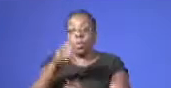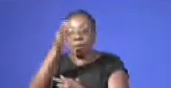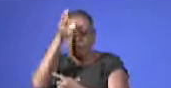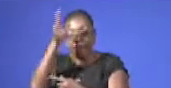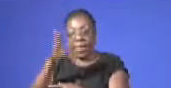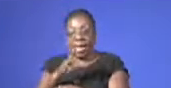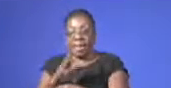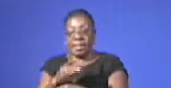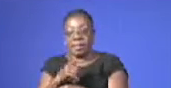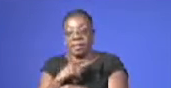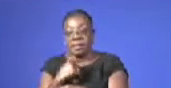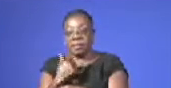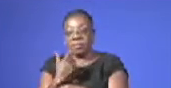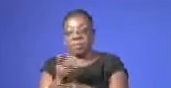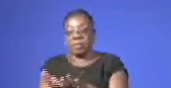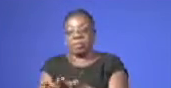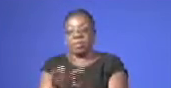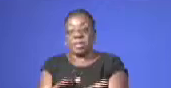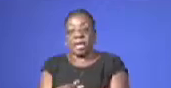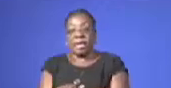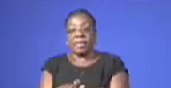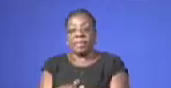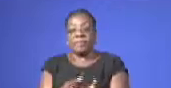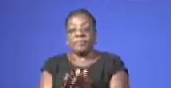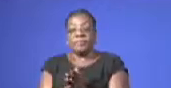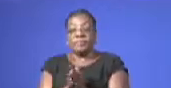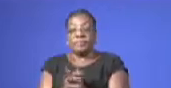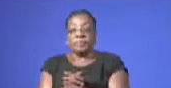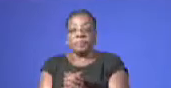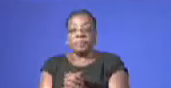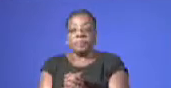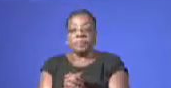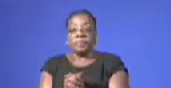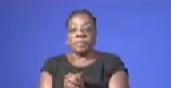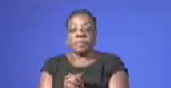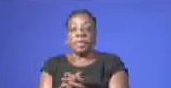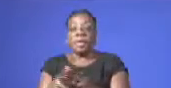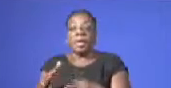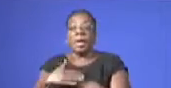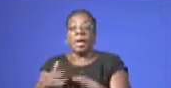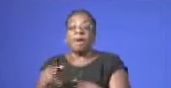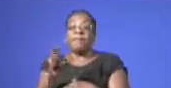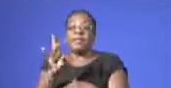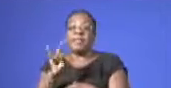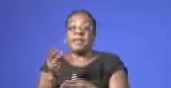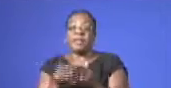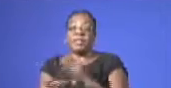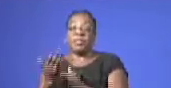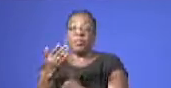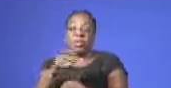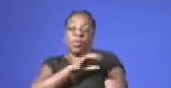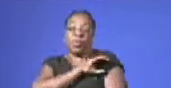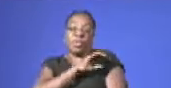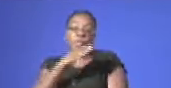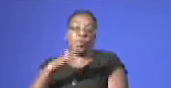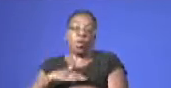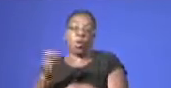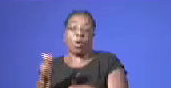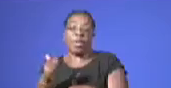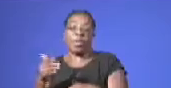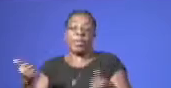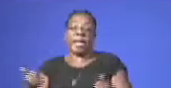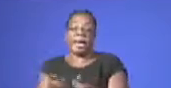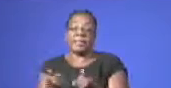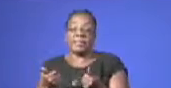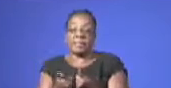officer Superintendent Audley Peters was on the scene. Shortly after 7 a.m. this morning, the police were called to a traffic